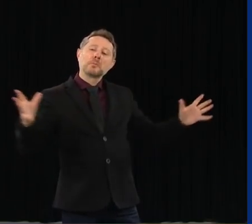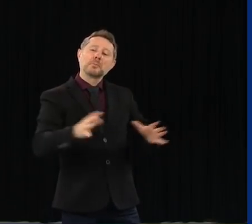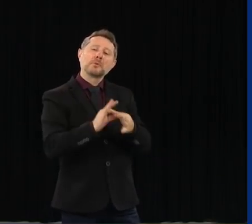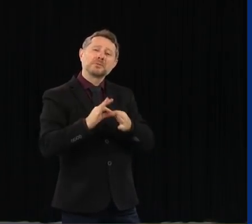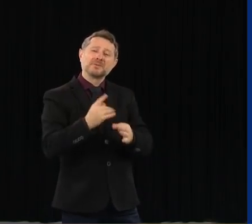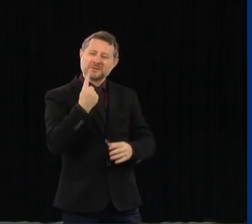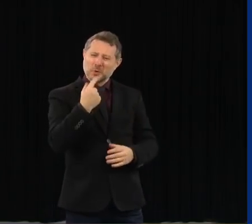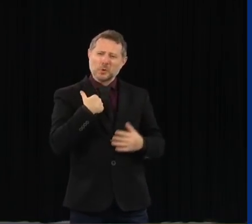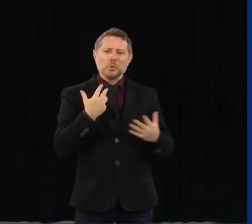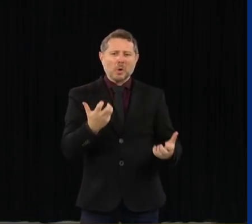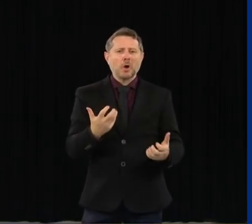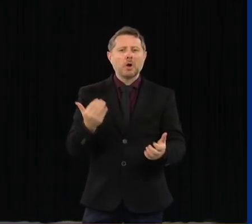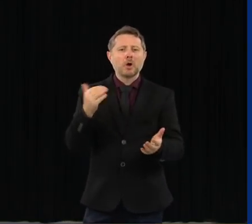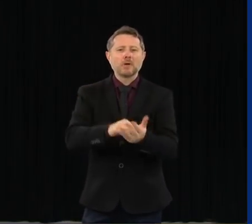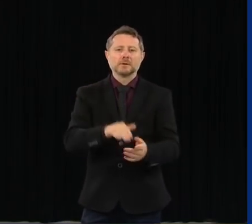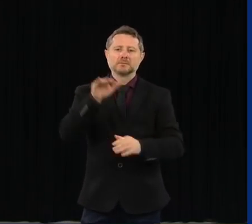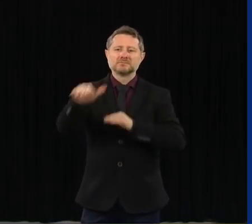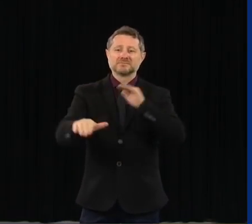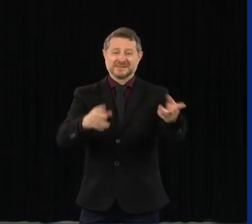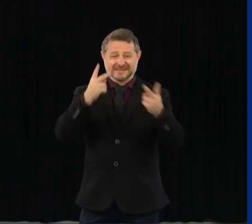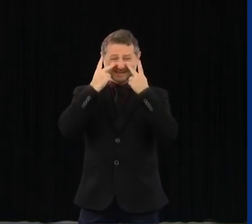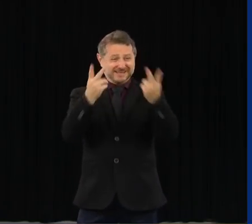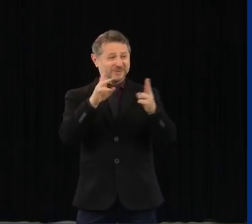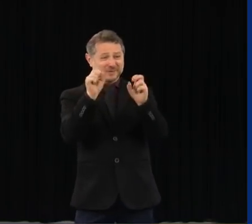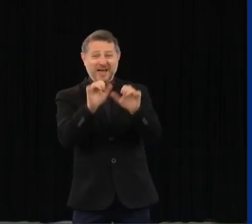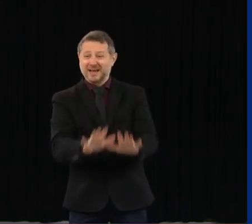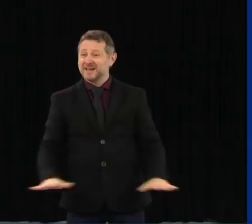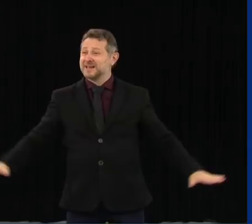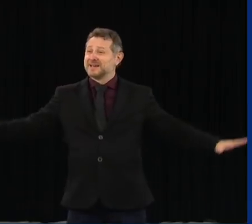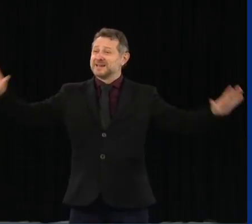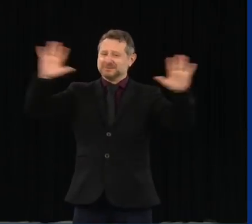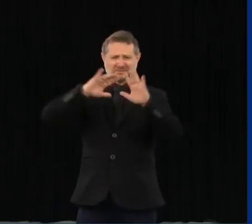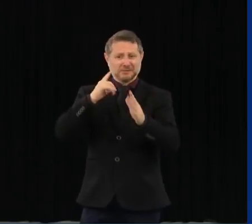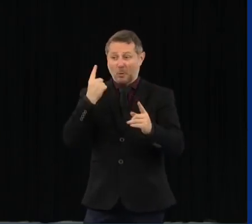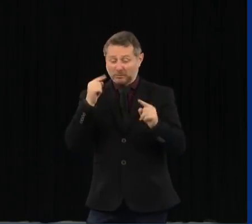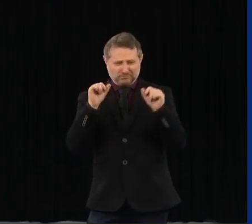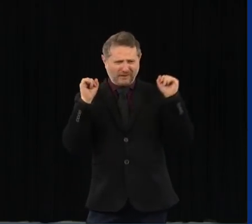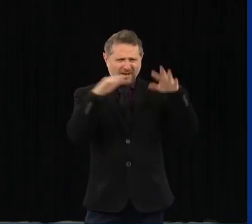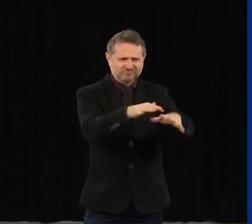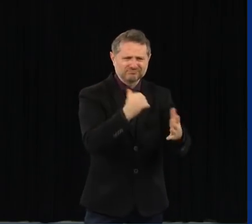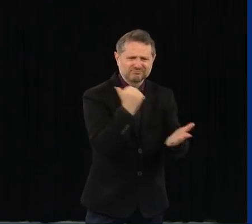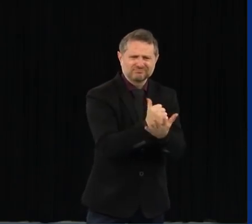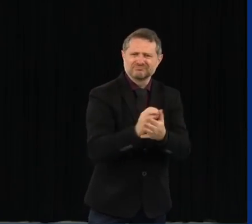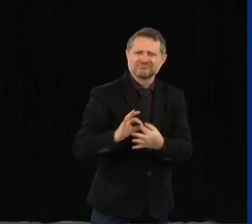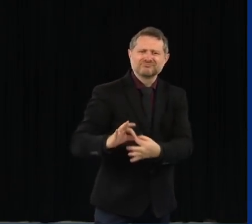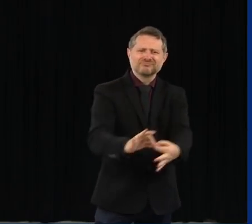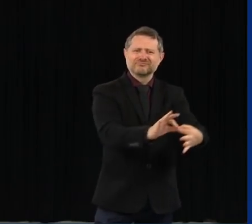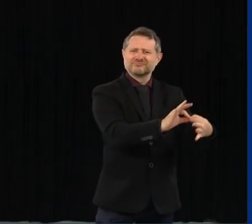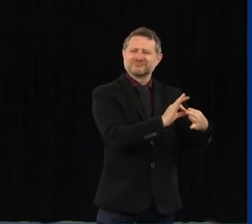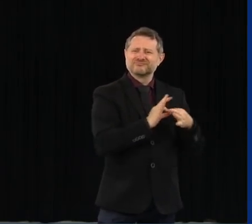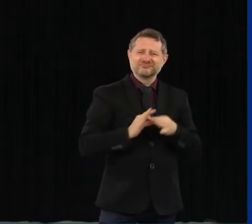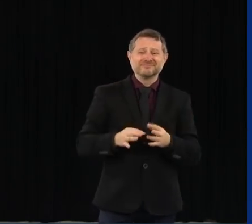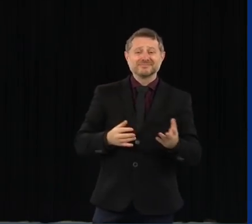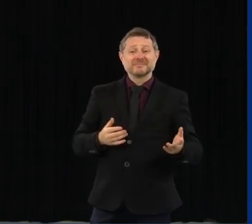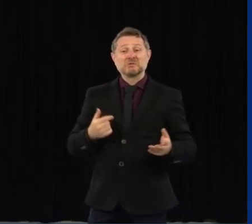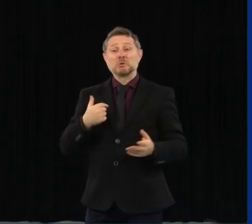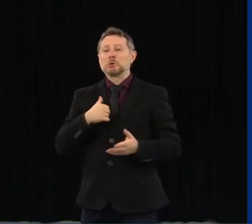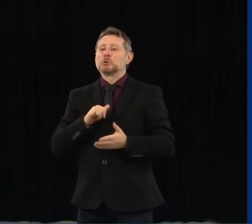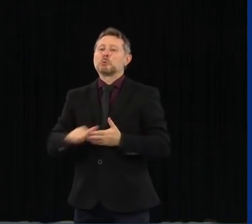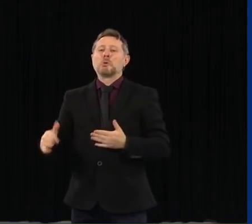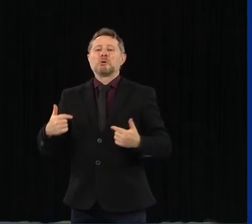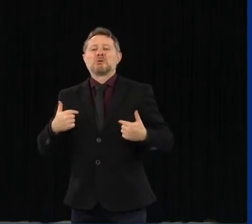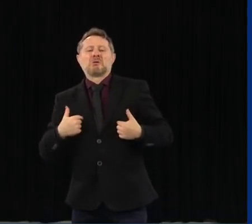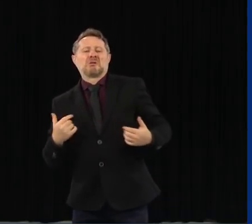and sisters. There's a commonality. Well, I'm a New Yorker. You're from California. I know. Those are lines on a piece of